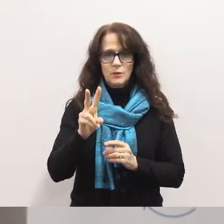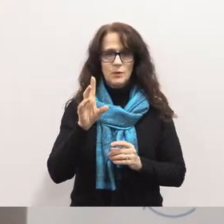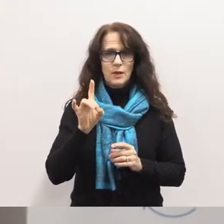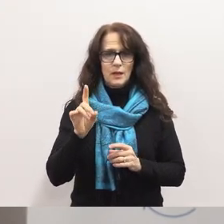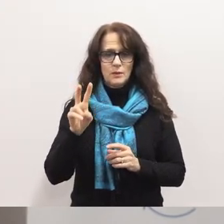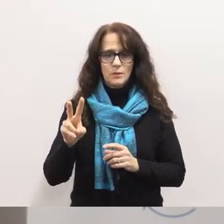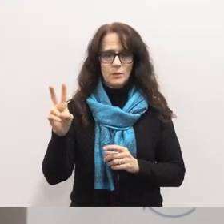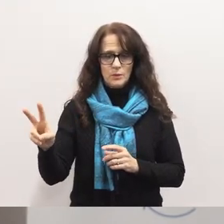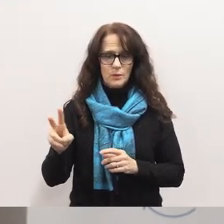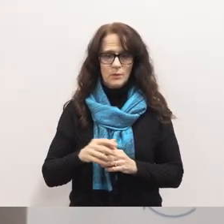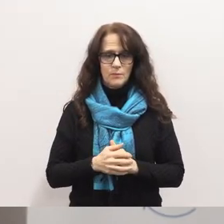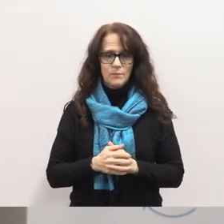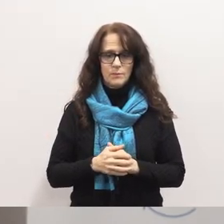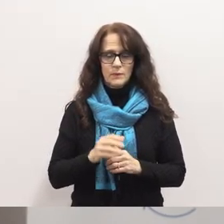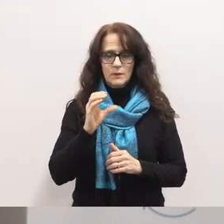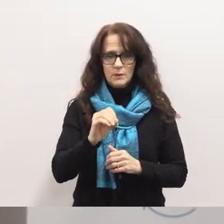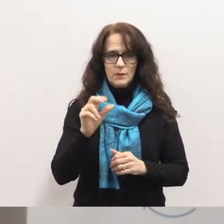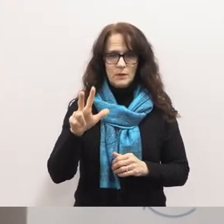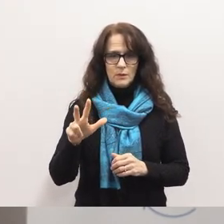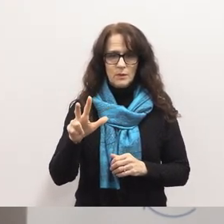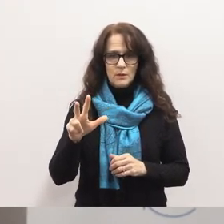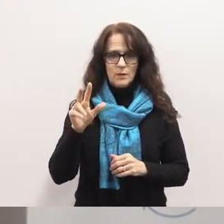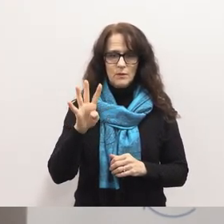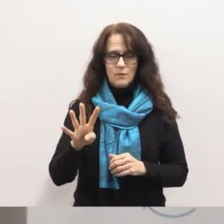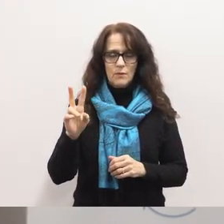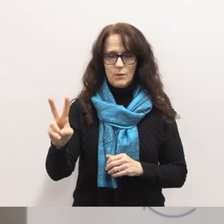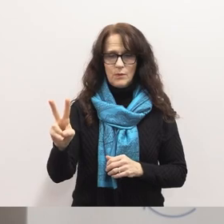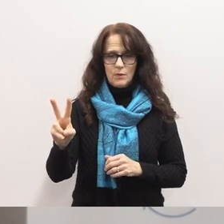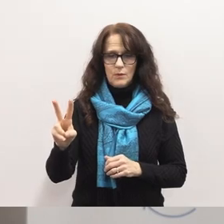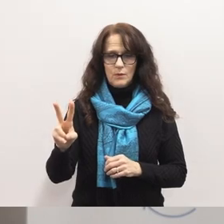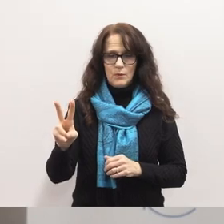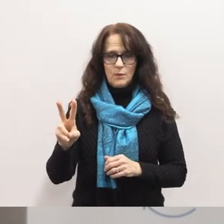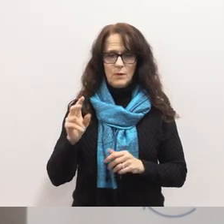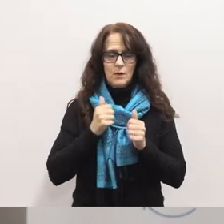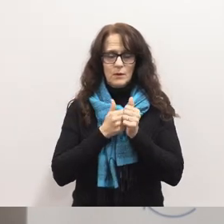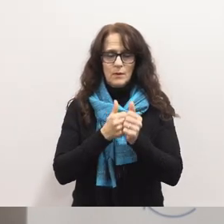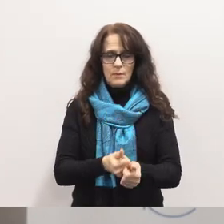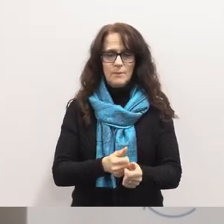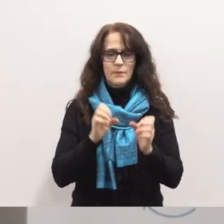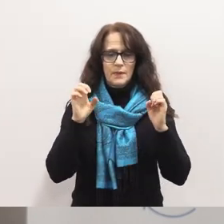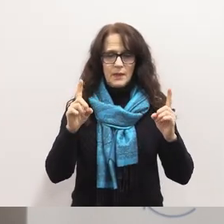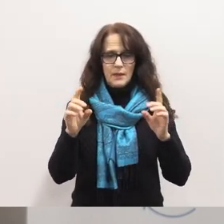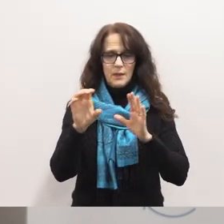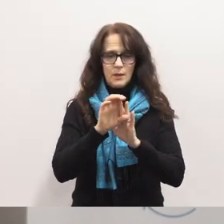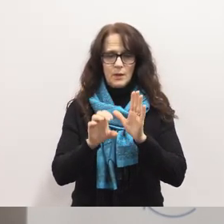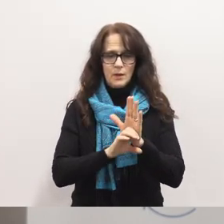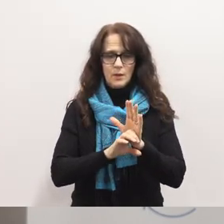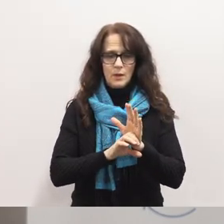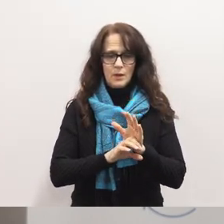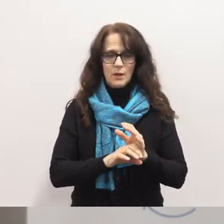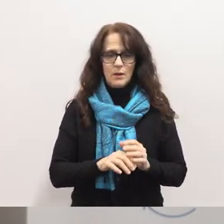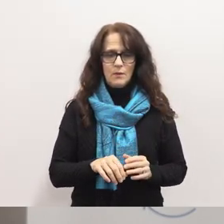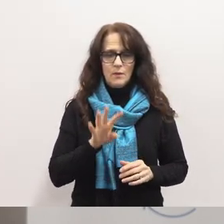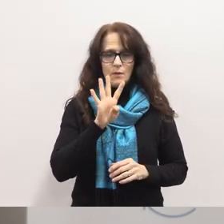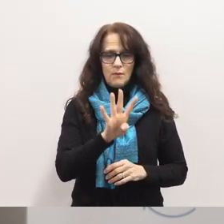2822 and 0342 in compliance with Education Code sections